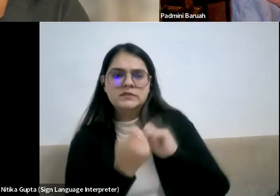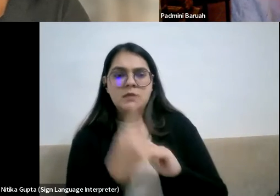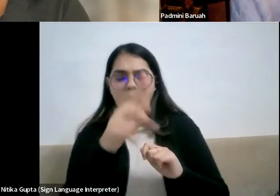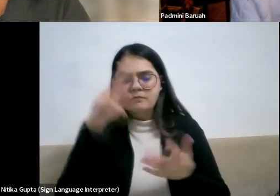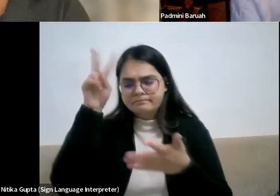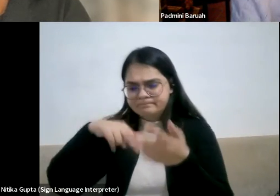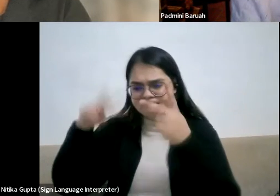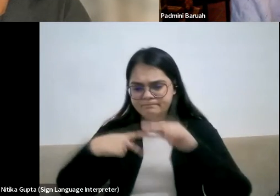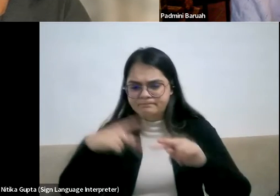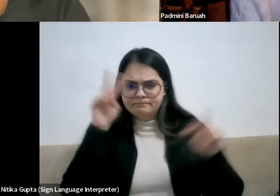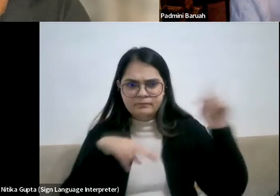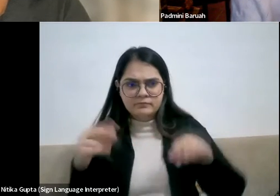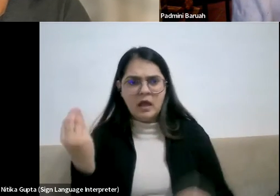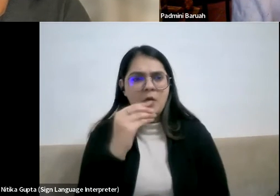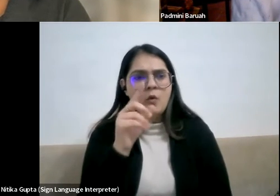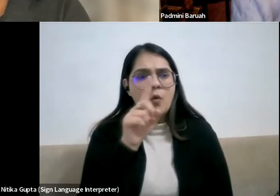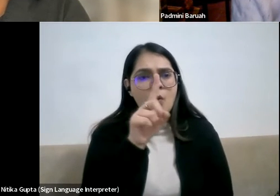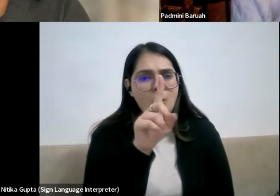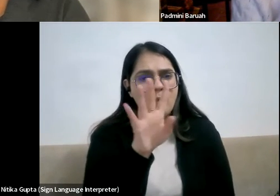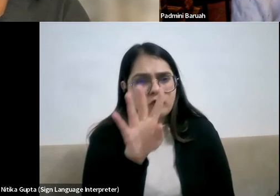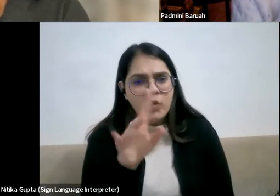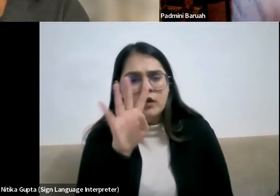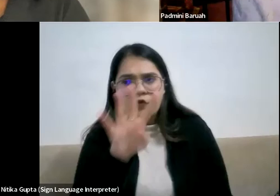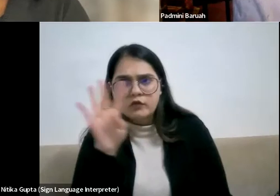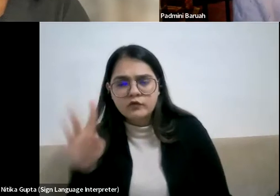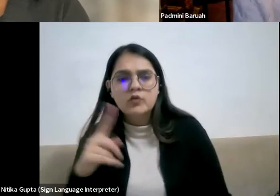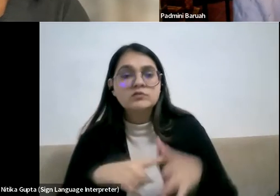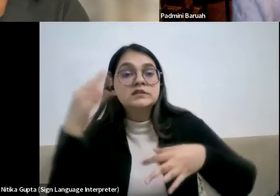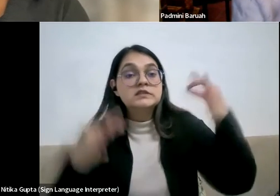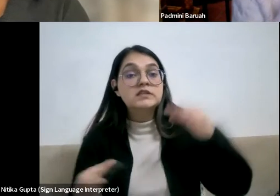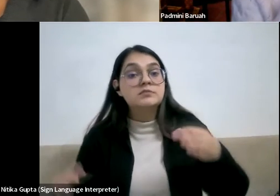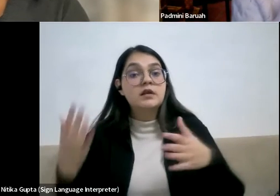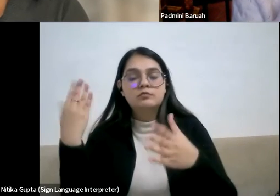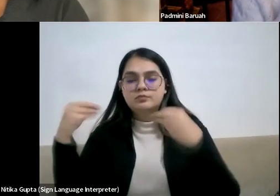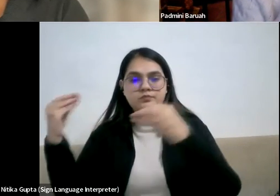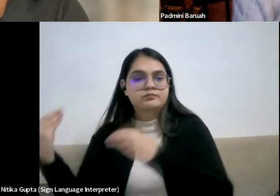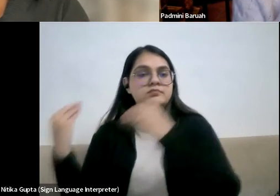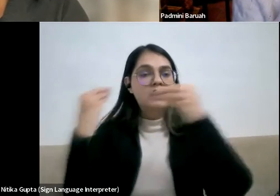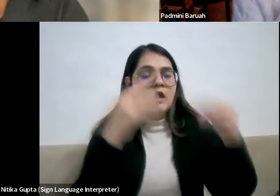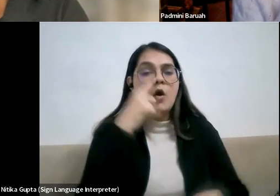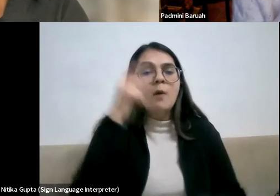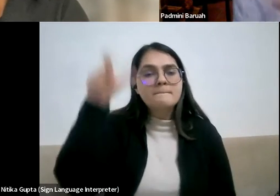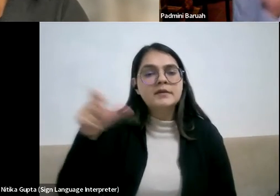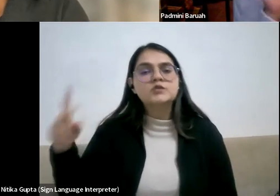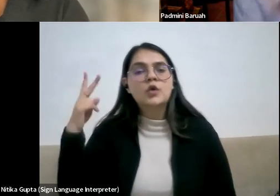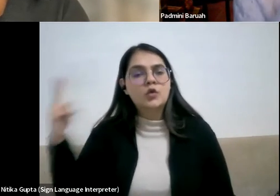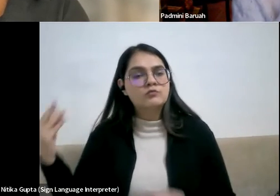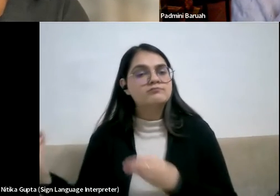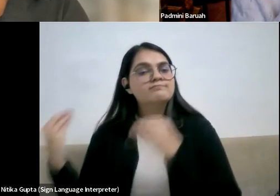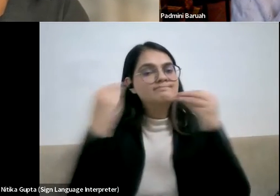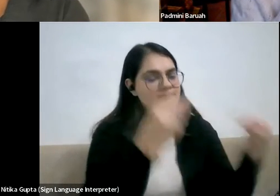around 1444 judgments, which were given to me by Leah Varghese and Shruti Nayak at Daksh, bless